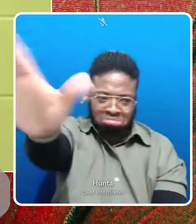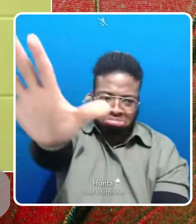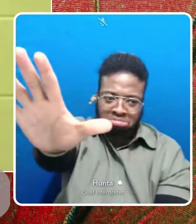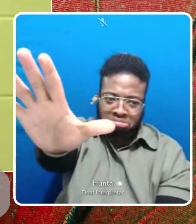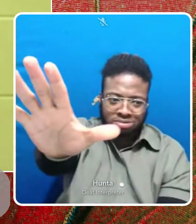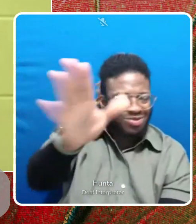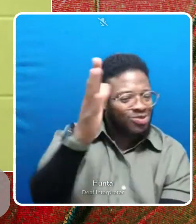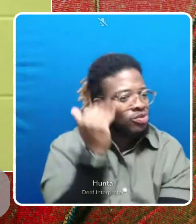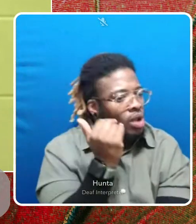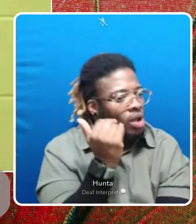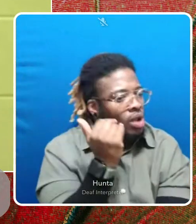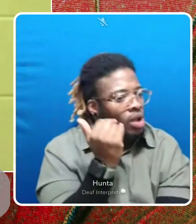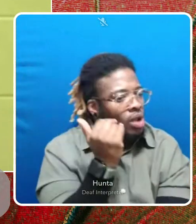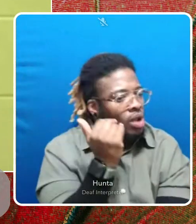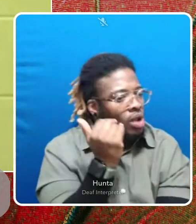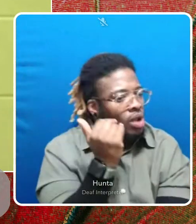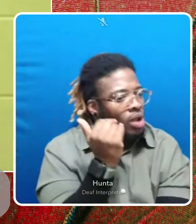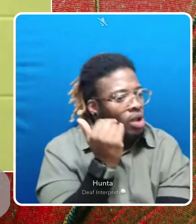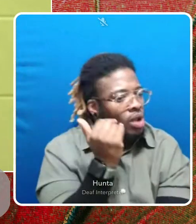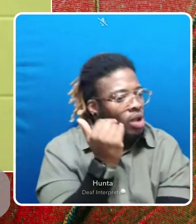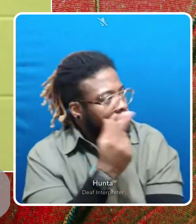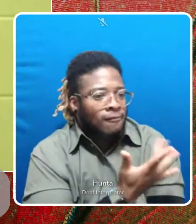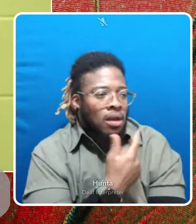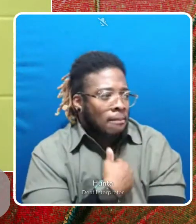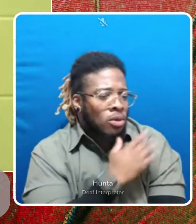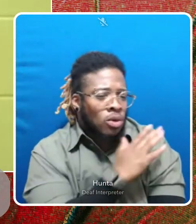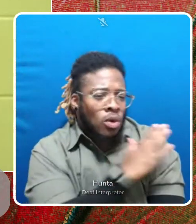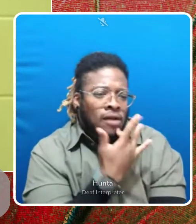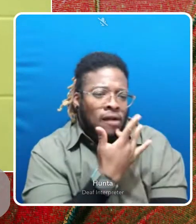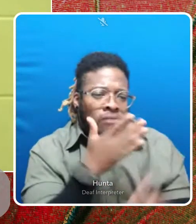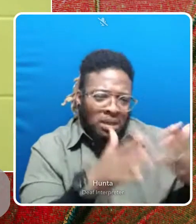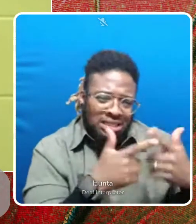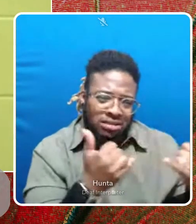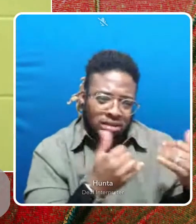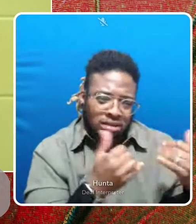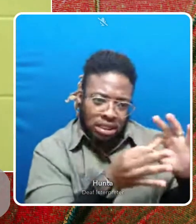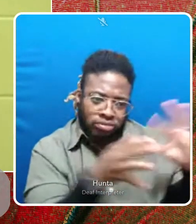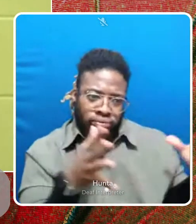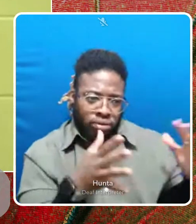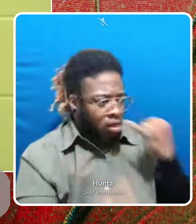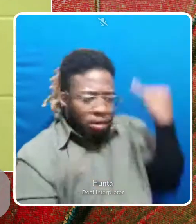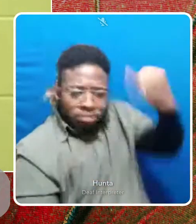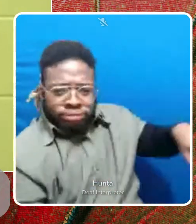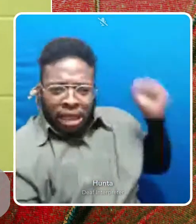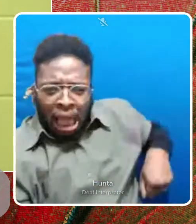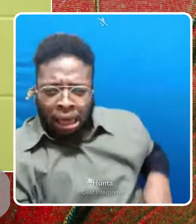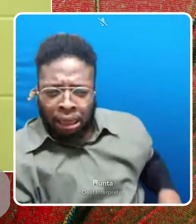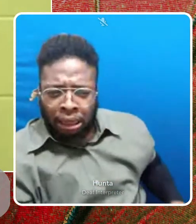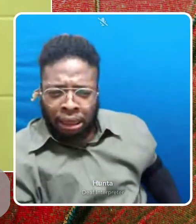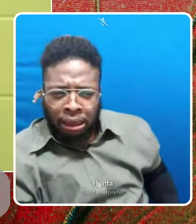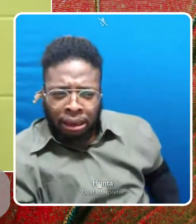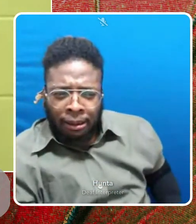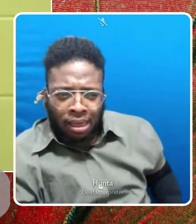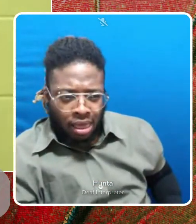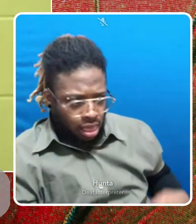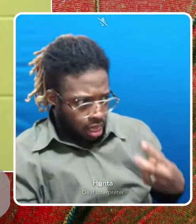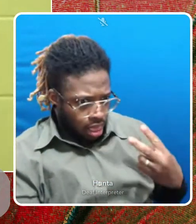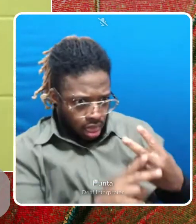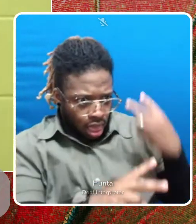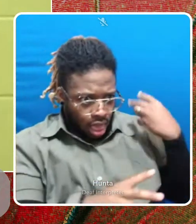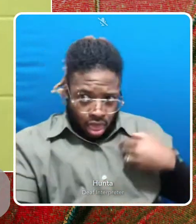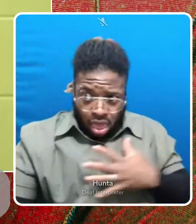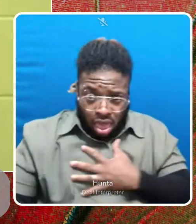let me go in just one fight. It didn't hit me until it did. 1, this has been